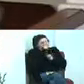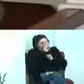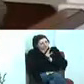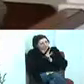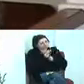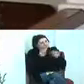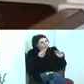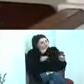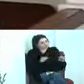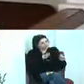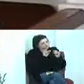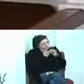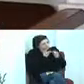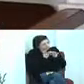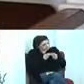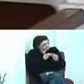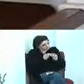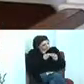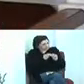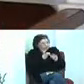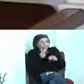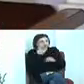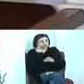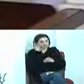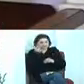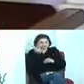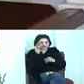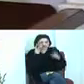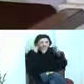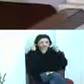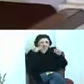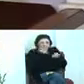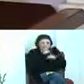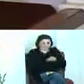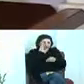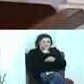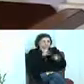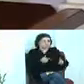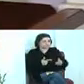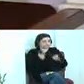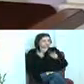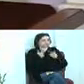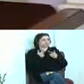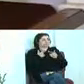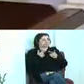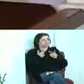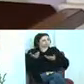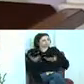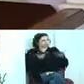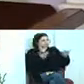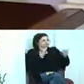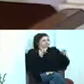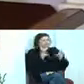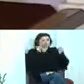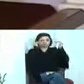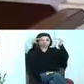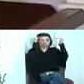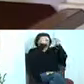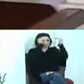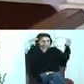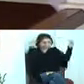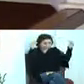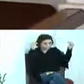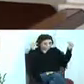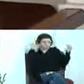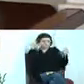$3 haircut in your life and take you to the next level. As you can